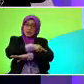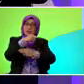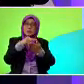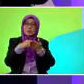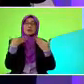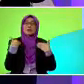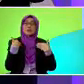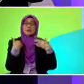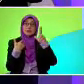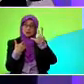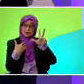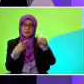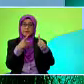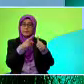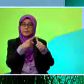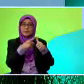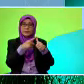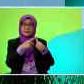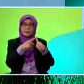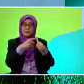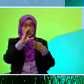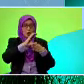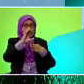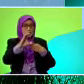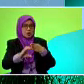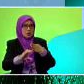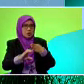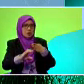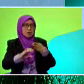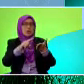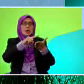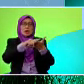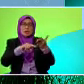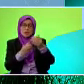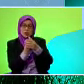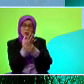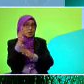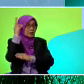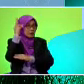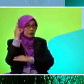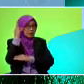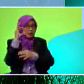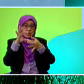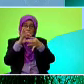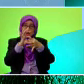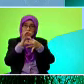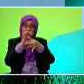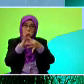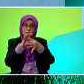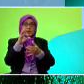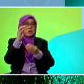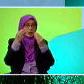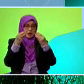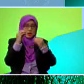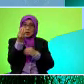outcomes. Okay, the first one is to conclude what are the growth factors of microorganisms. Right, that's the first one. The second one?